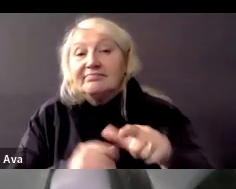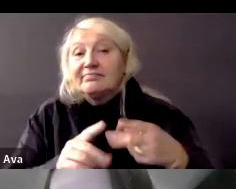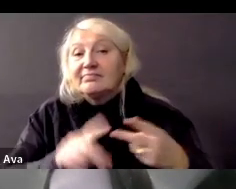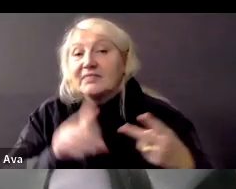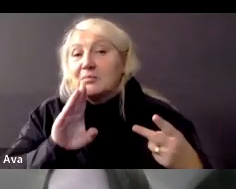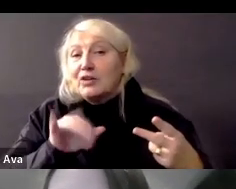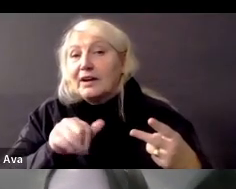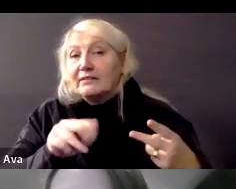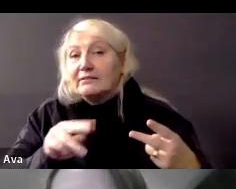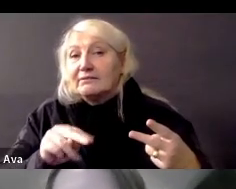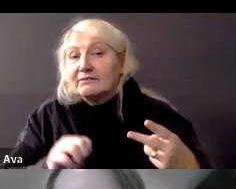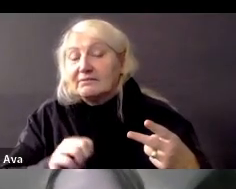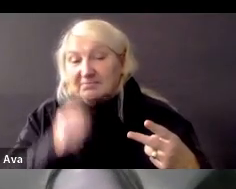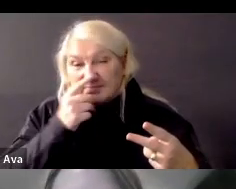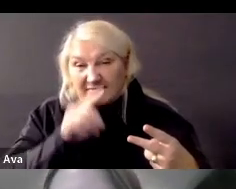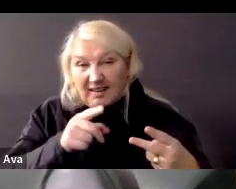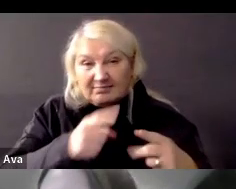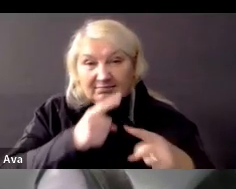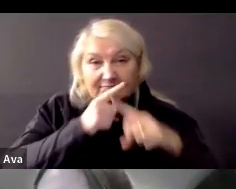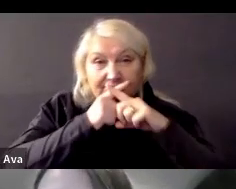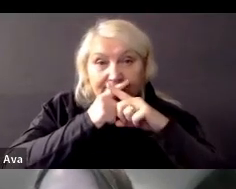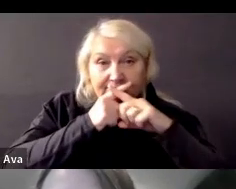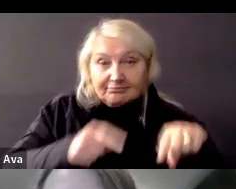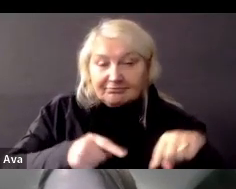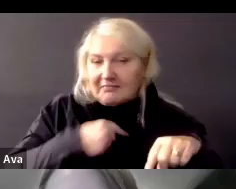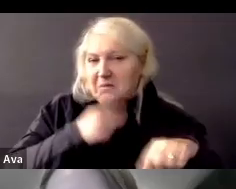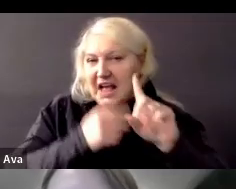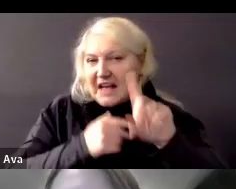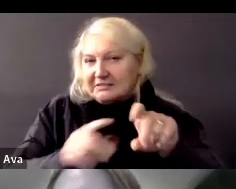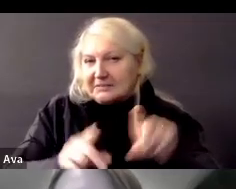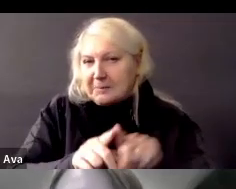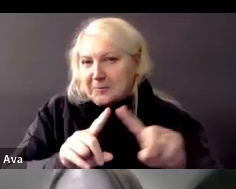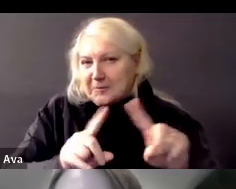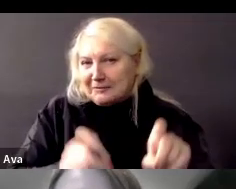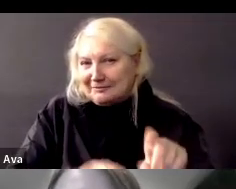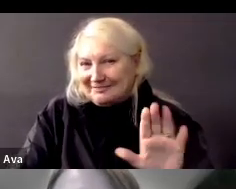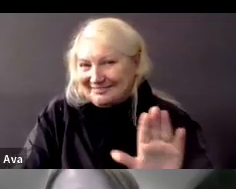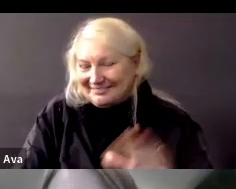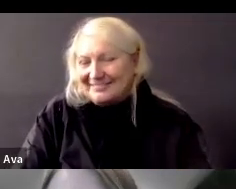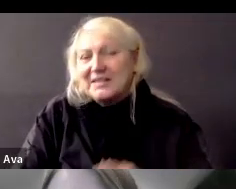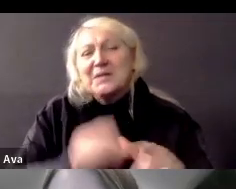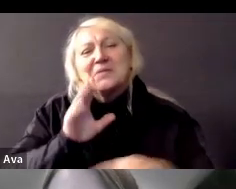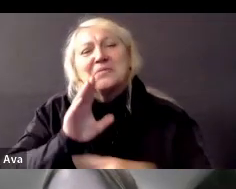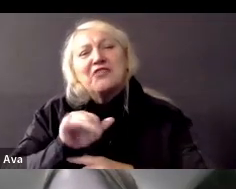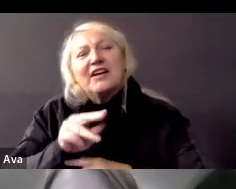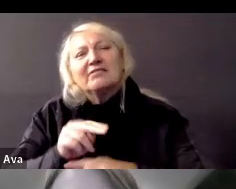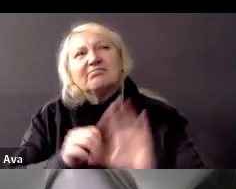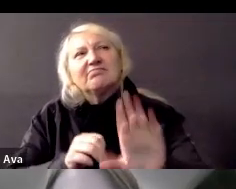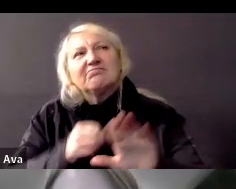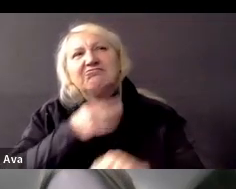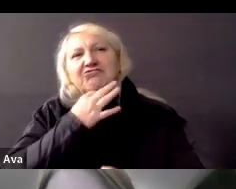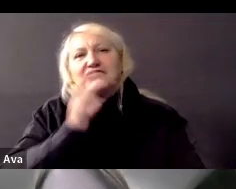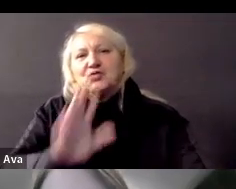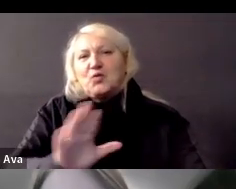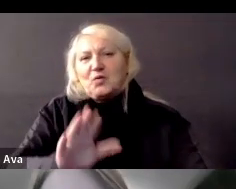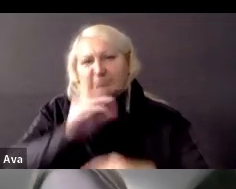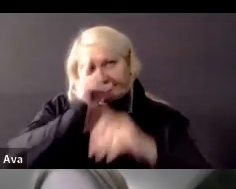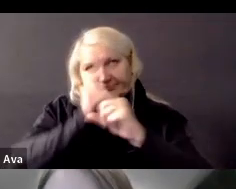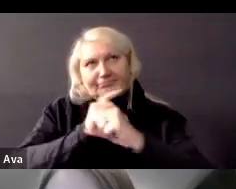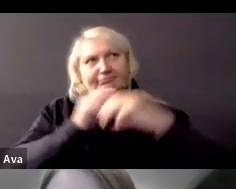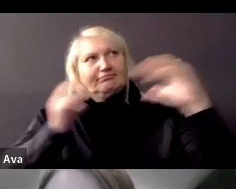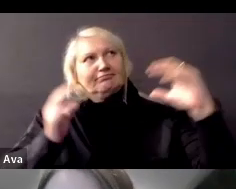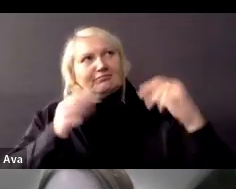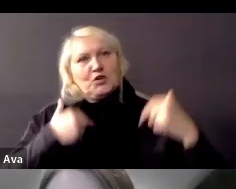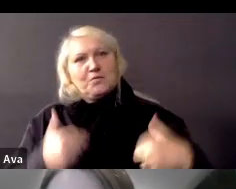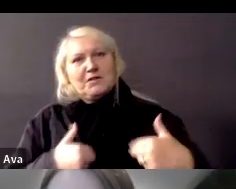wouldn't mind unmuting, and I'll ask you the same question. Brianne, what does human rights mean to you as a person